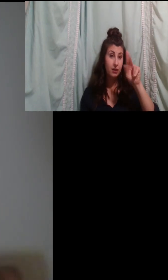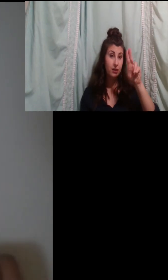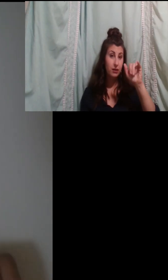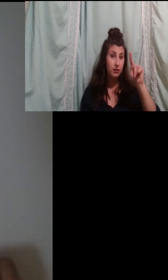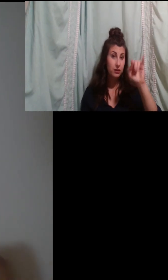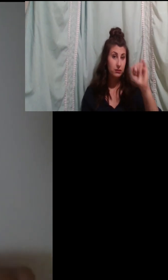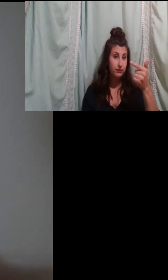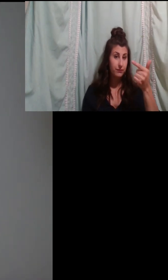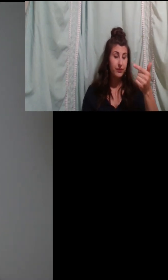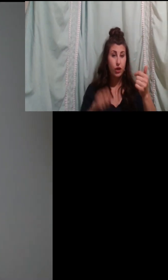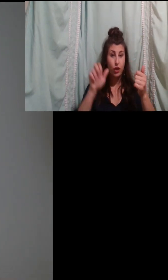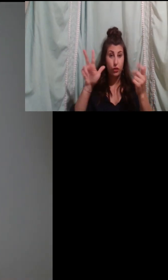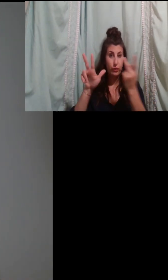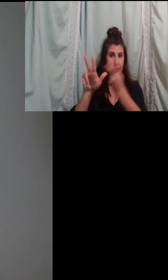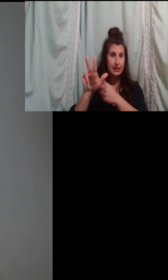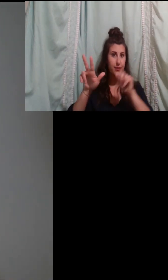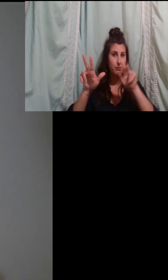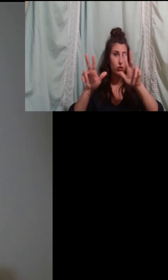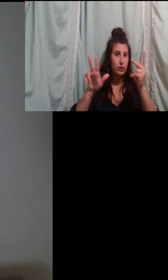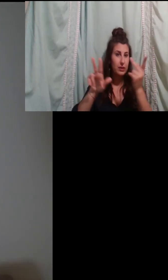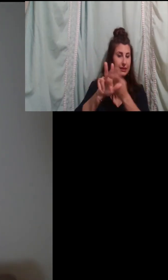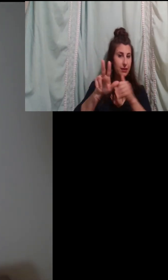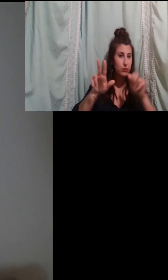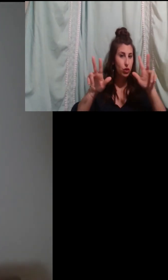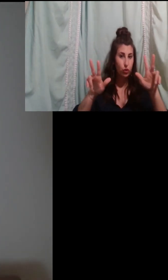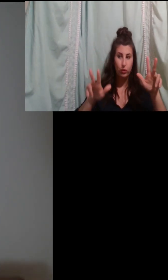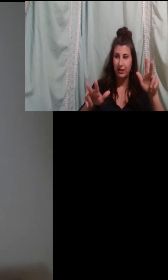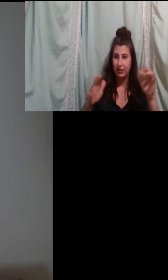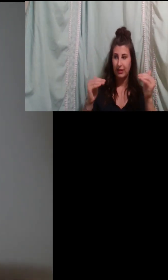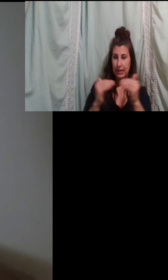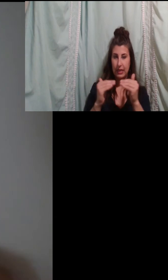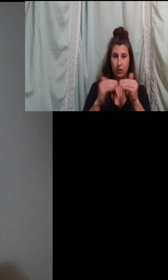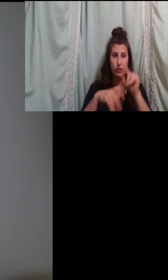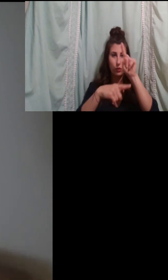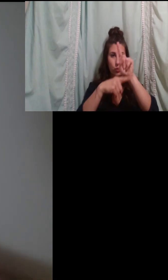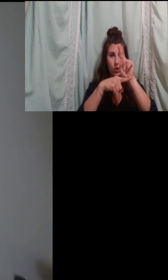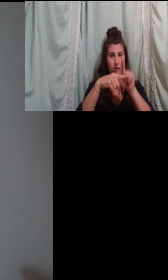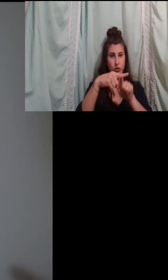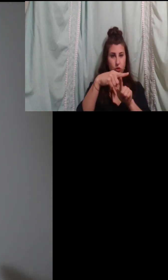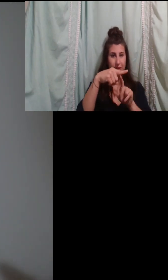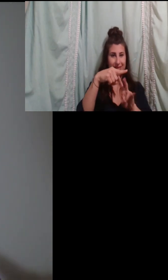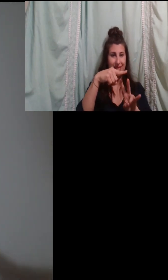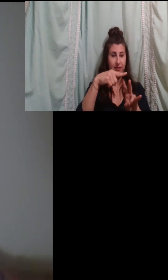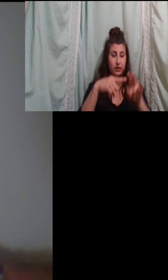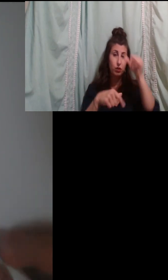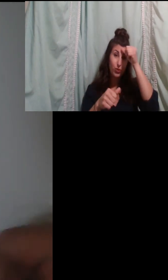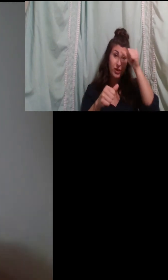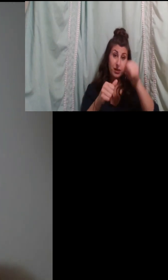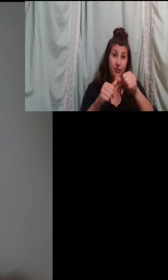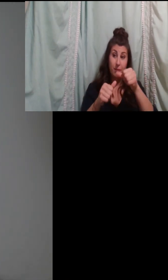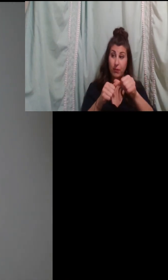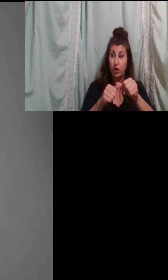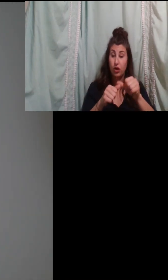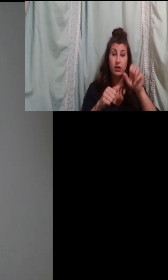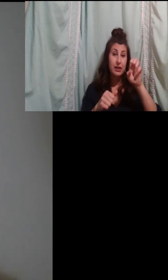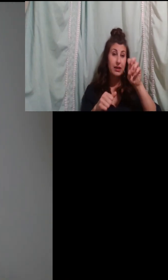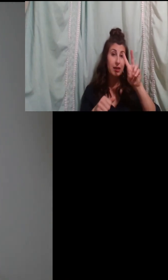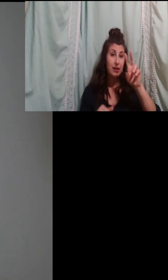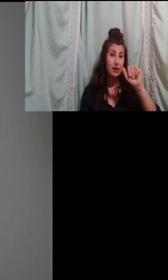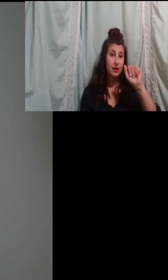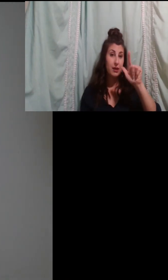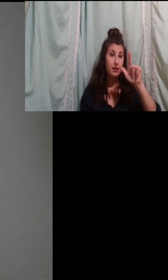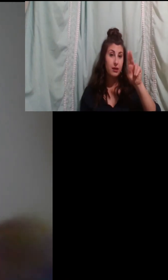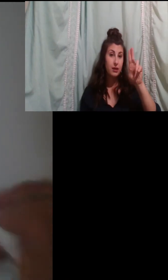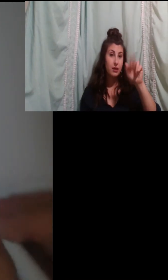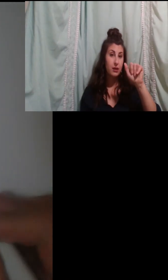I would have to say 3 times 3 times 3 to make this. Okay, remember this is to evaluate,